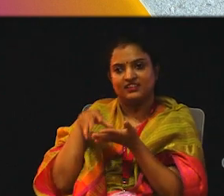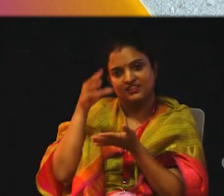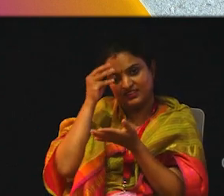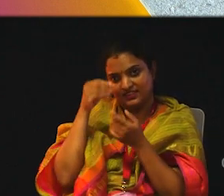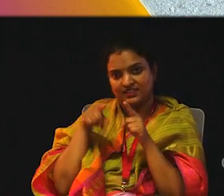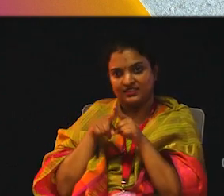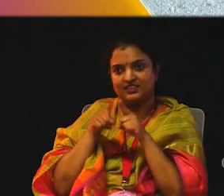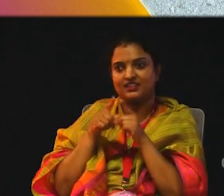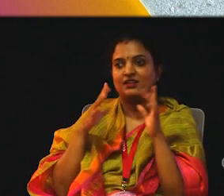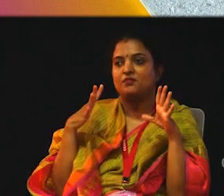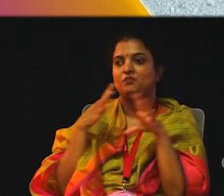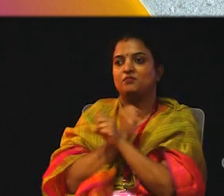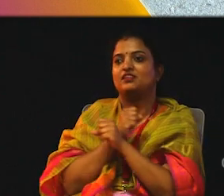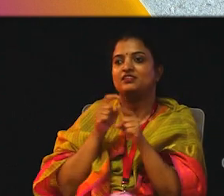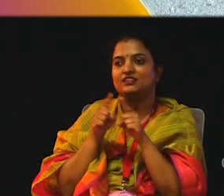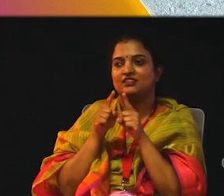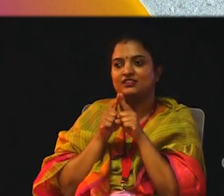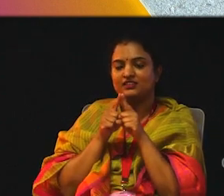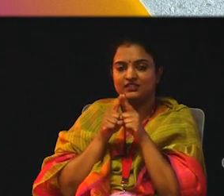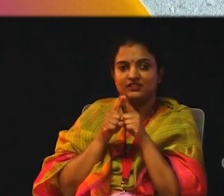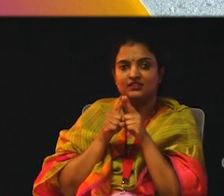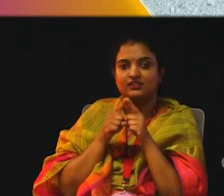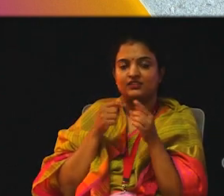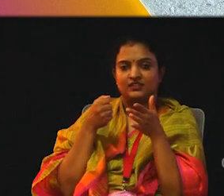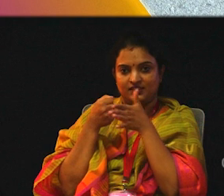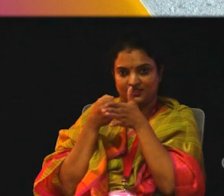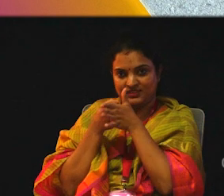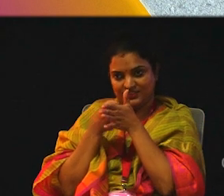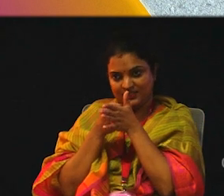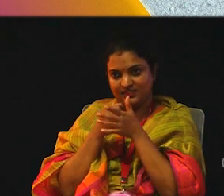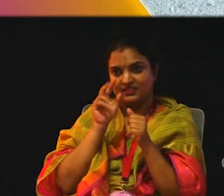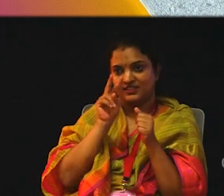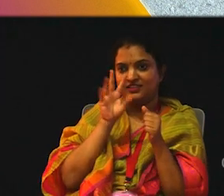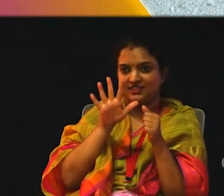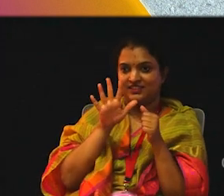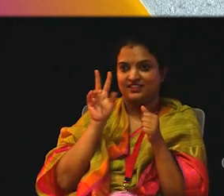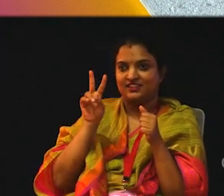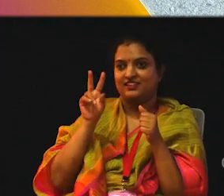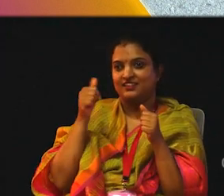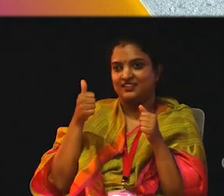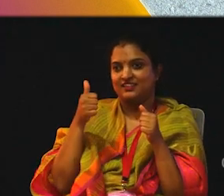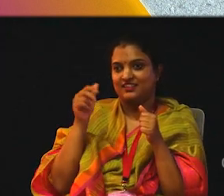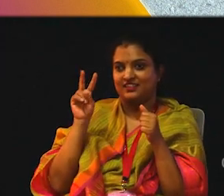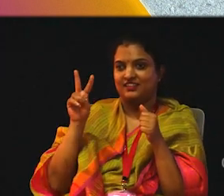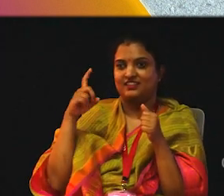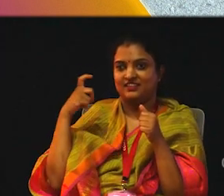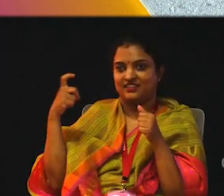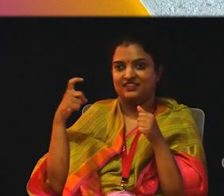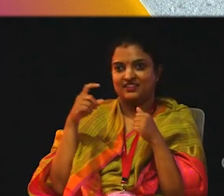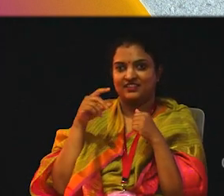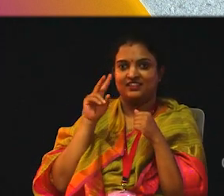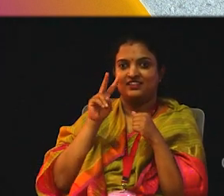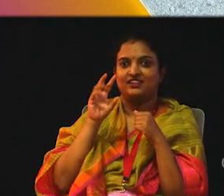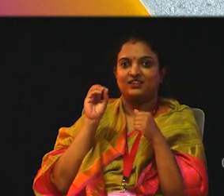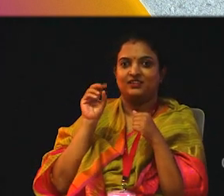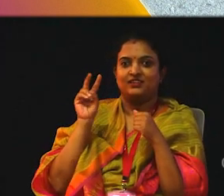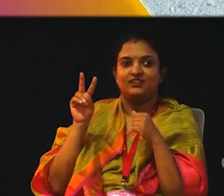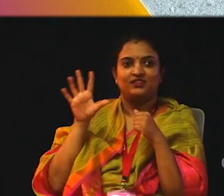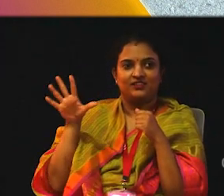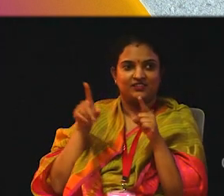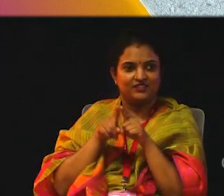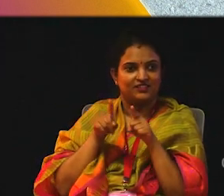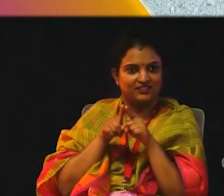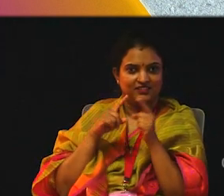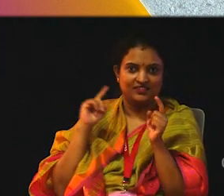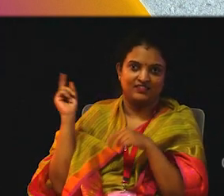missing piece. The dates are June 25th, 26th, 27th, 2025. I hope